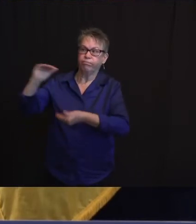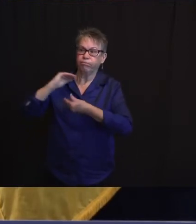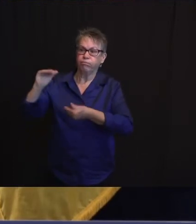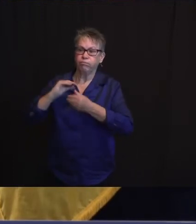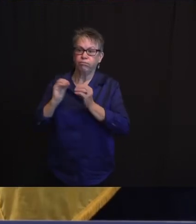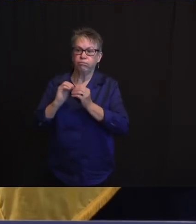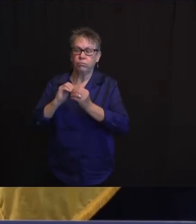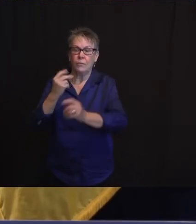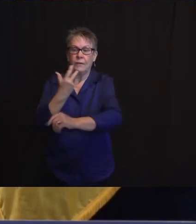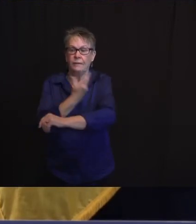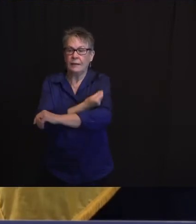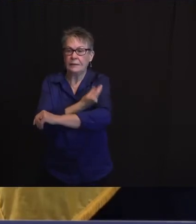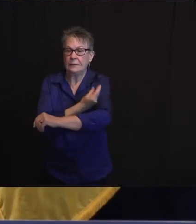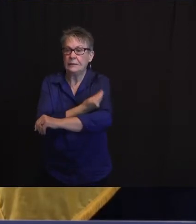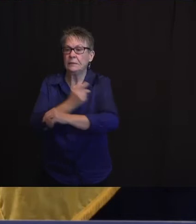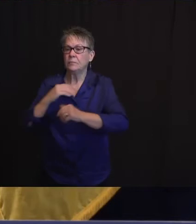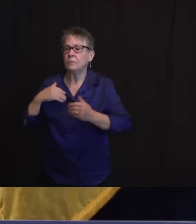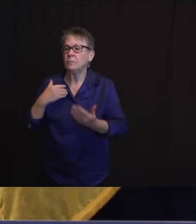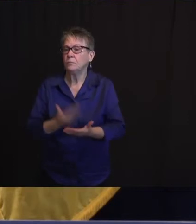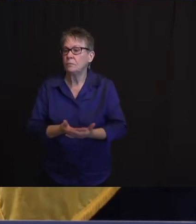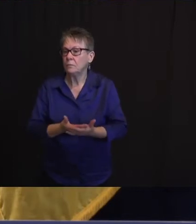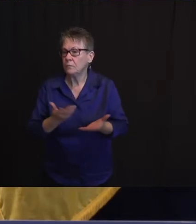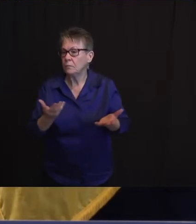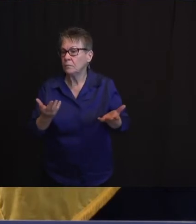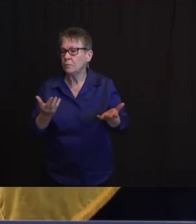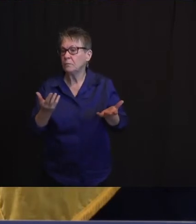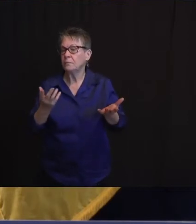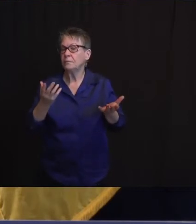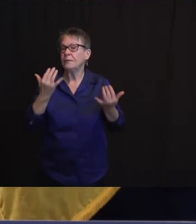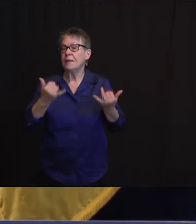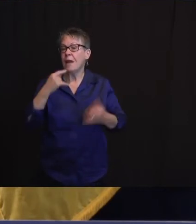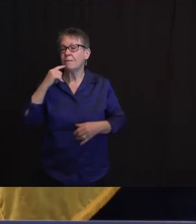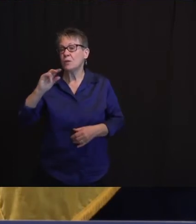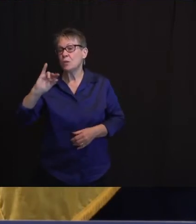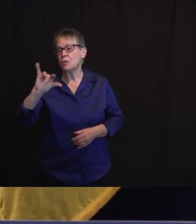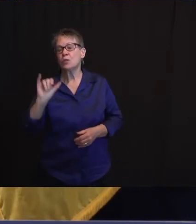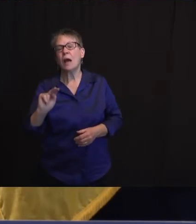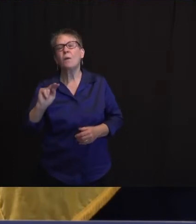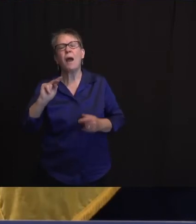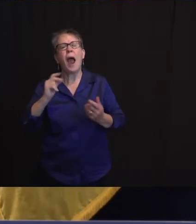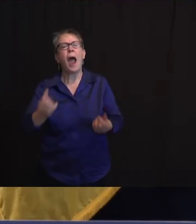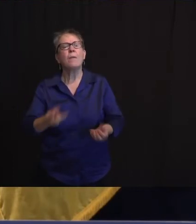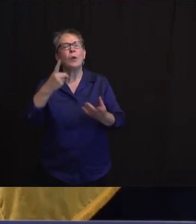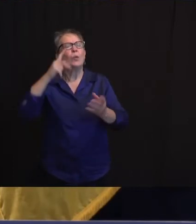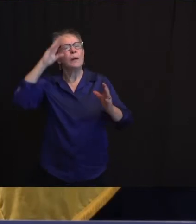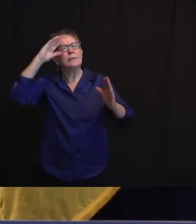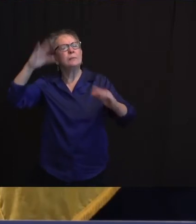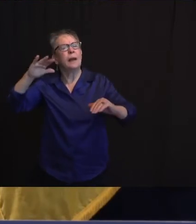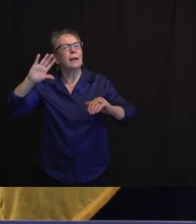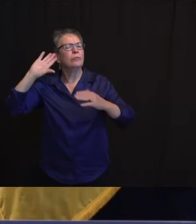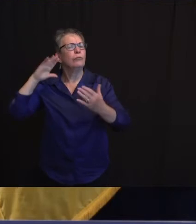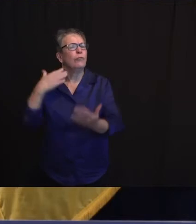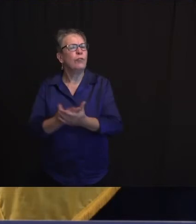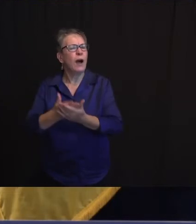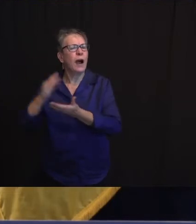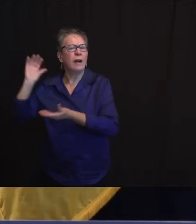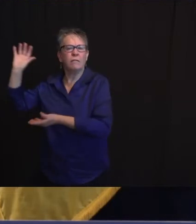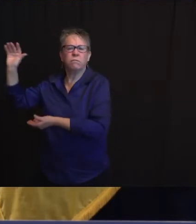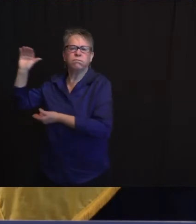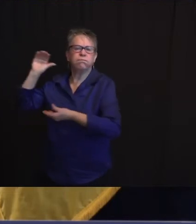were in December. What is the target that we're expecting in January? Do we expect to make